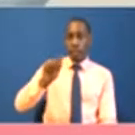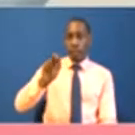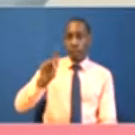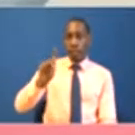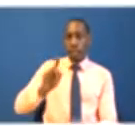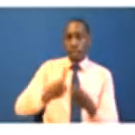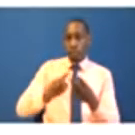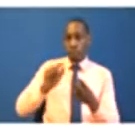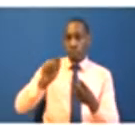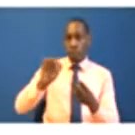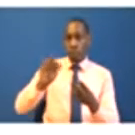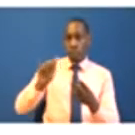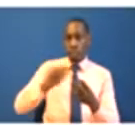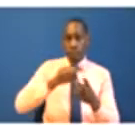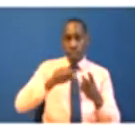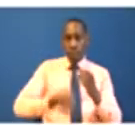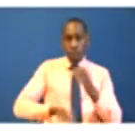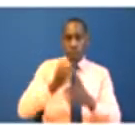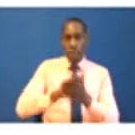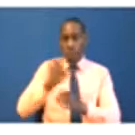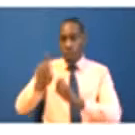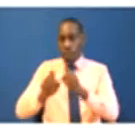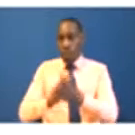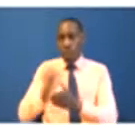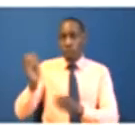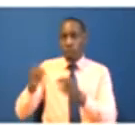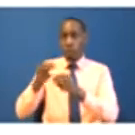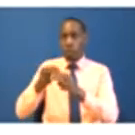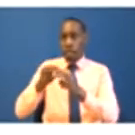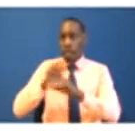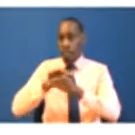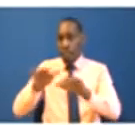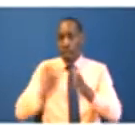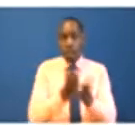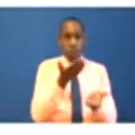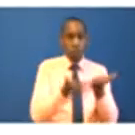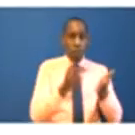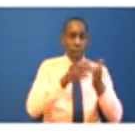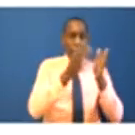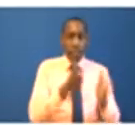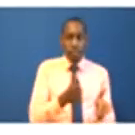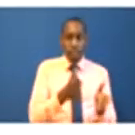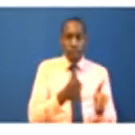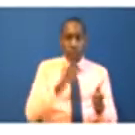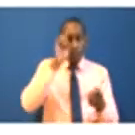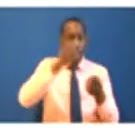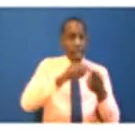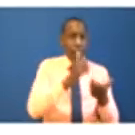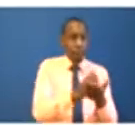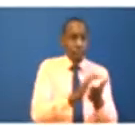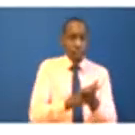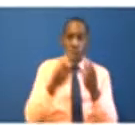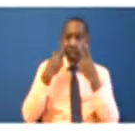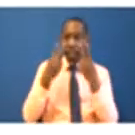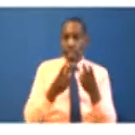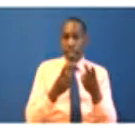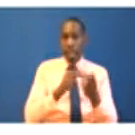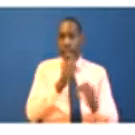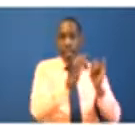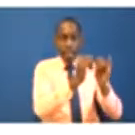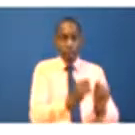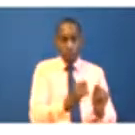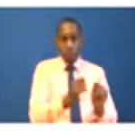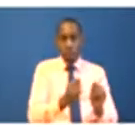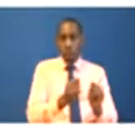released uh polls about political party popularities versus candidates running for office and you can see some individuals